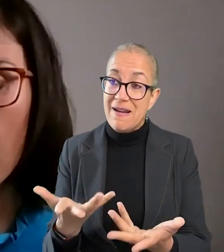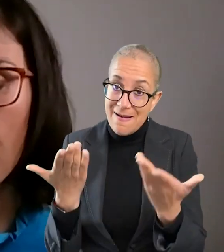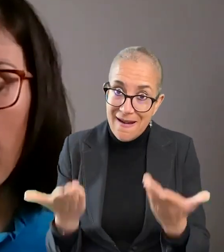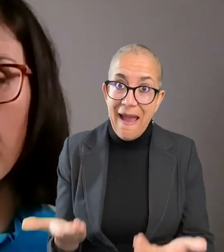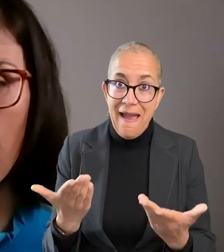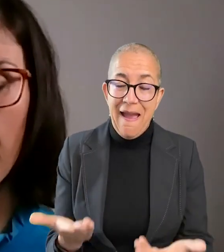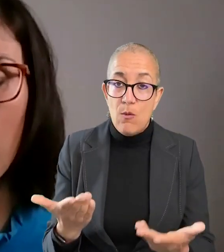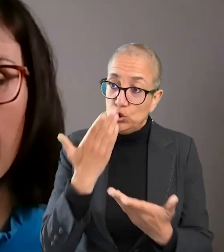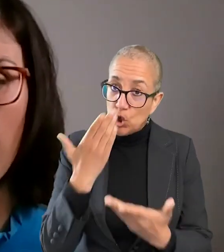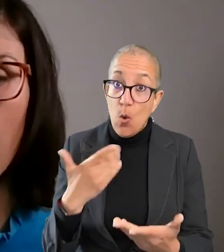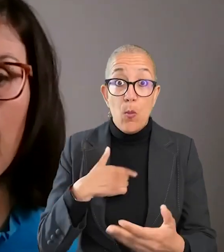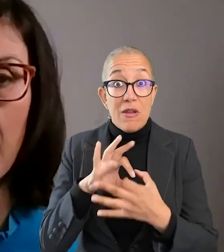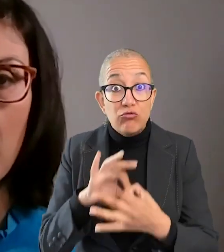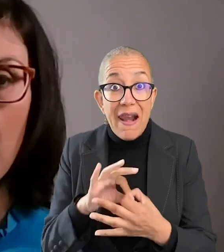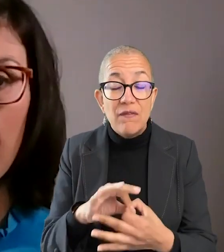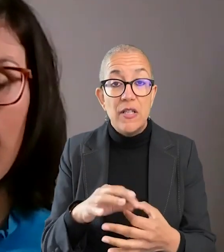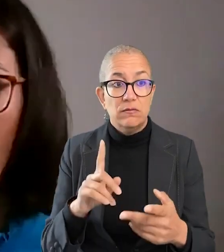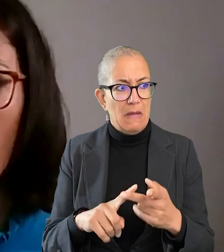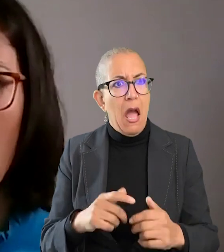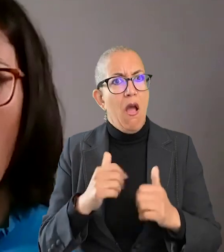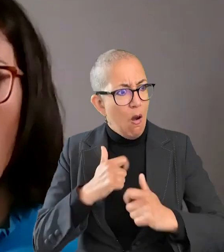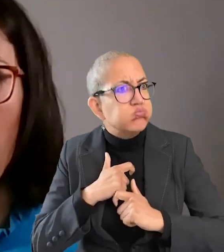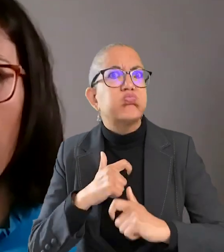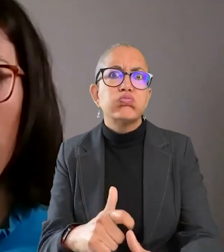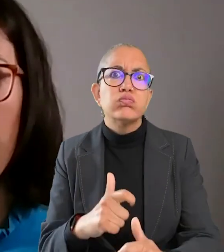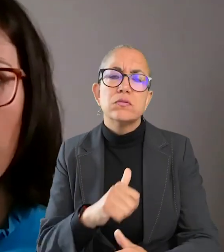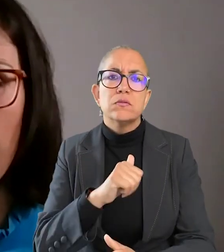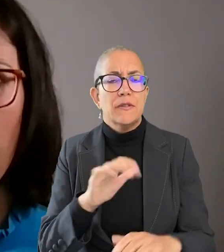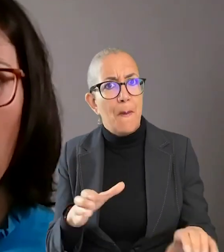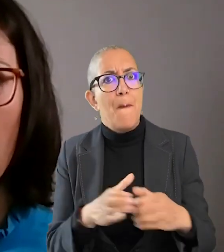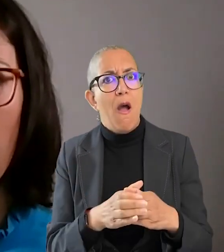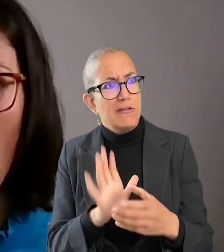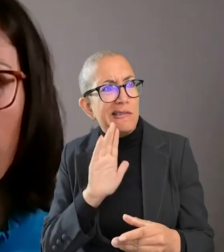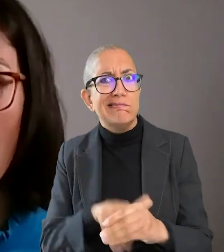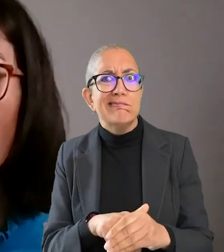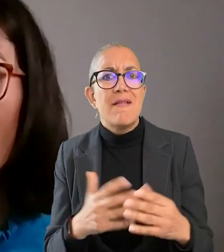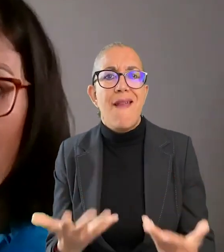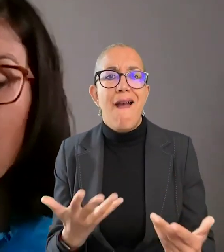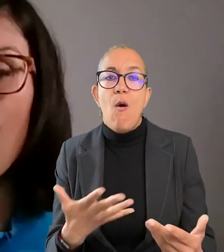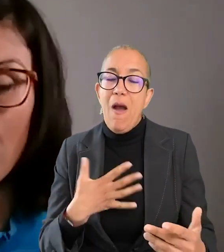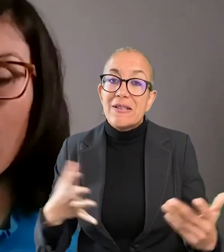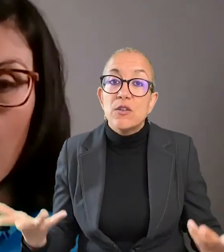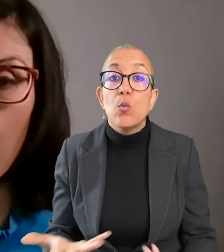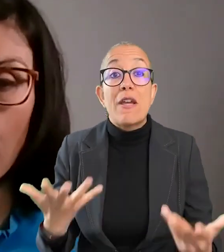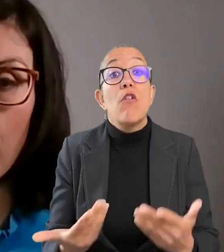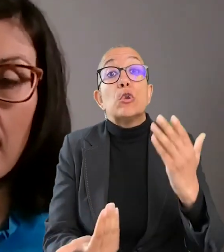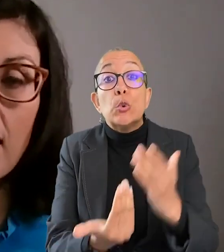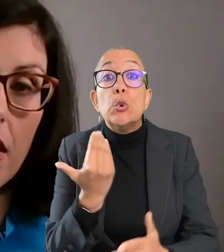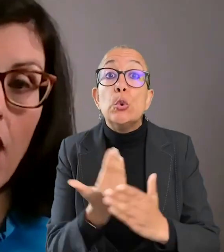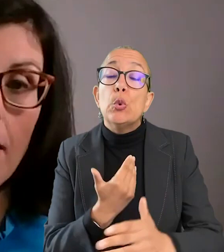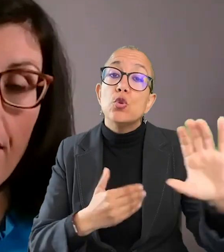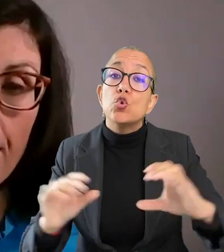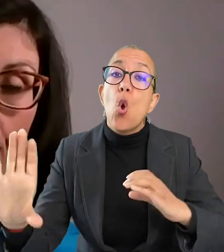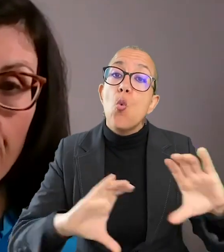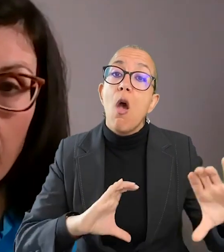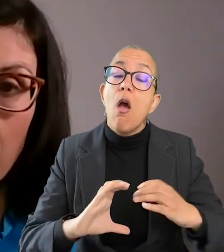that we are relevant and credible as a party now, and that we need to be encouraging also new donors to come across. And that's something